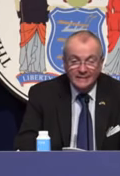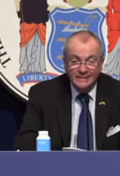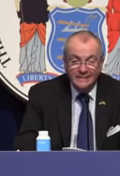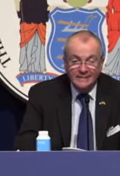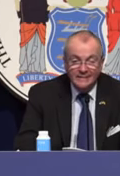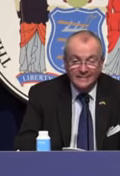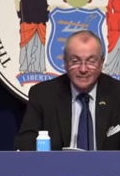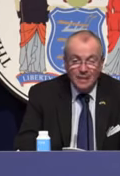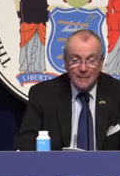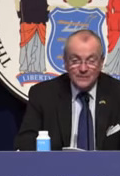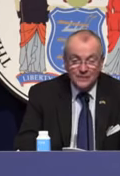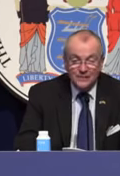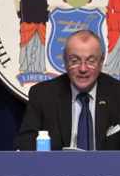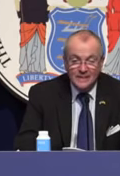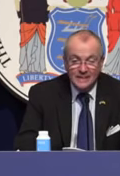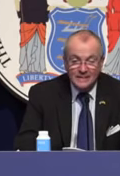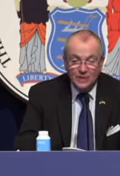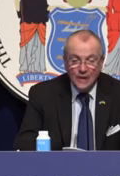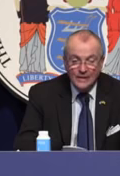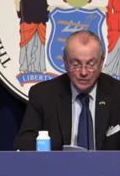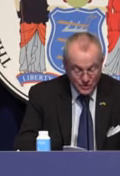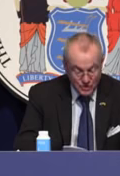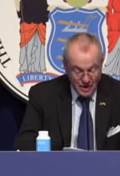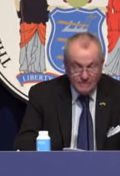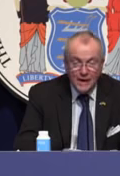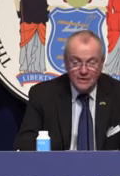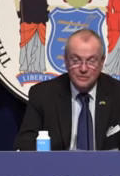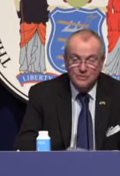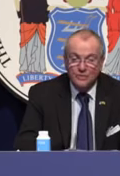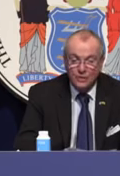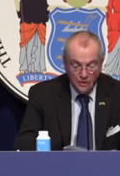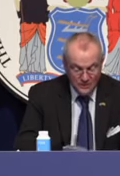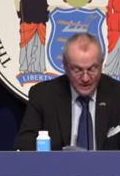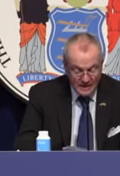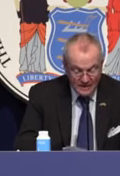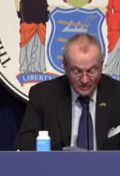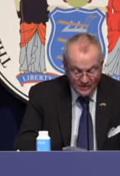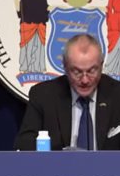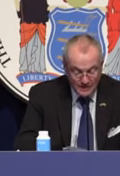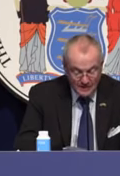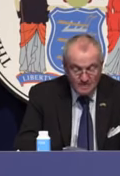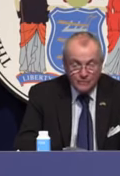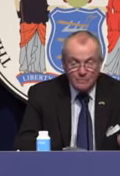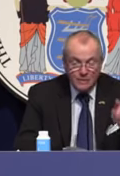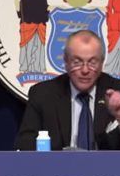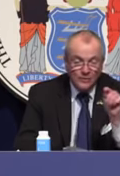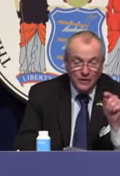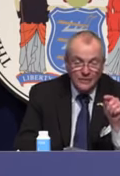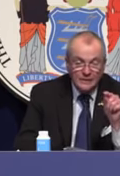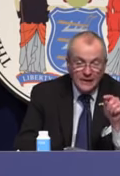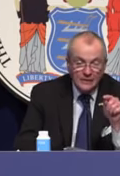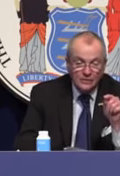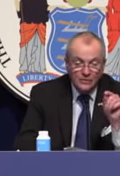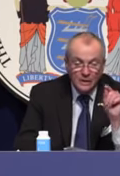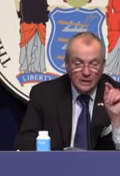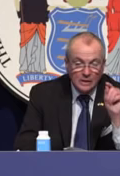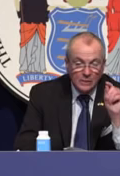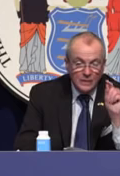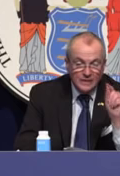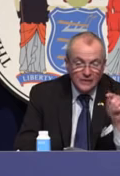need that map to continue to get to the lightest shade possible for all of our counties. And remember, the southern